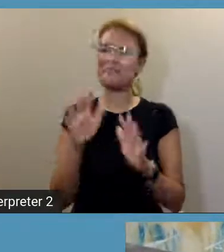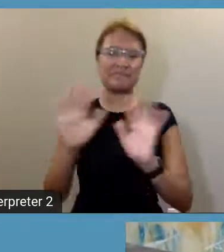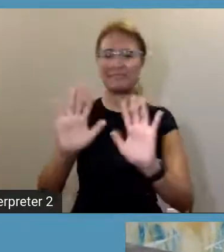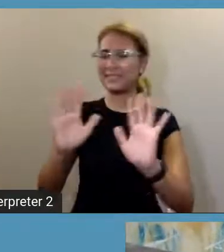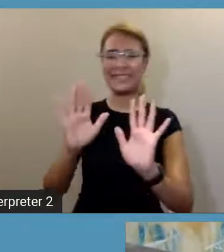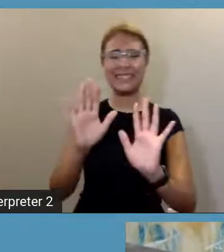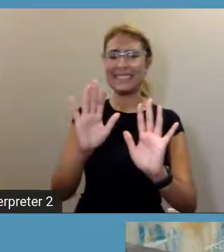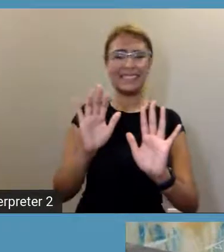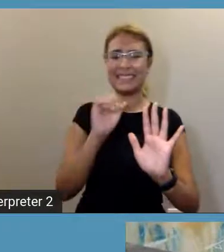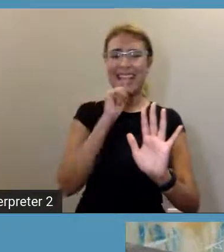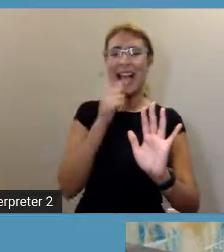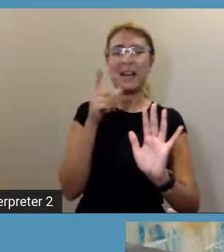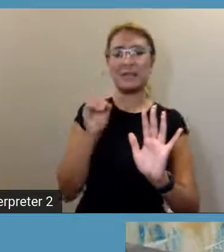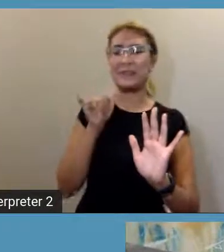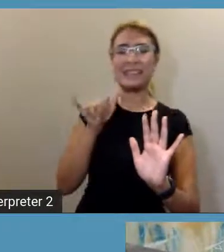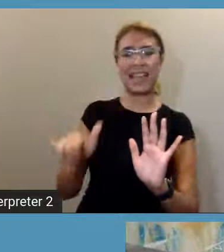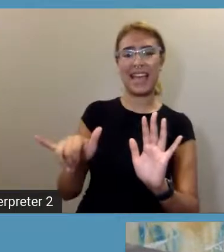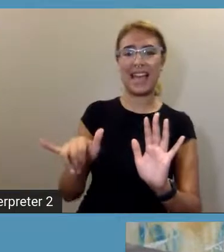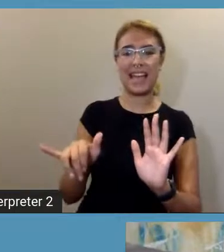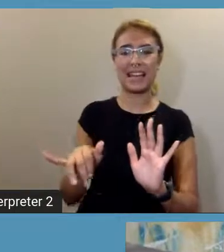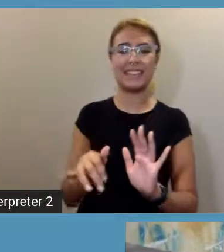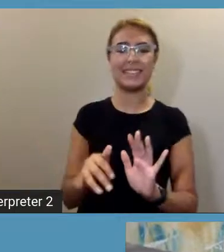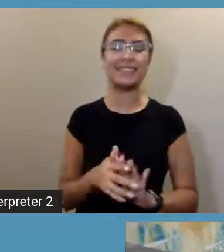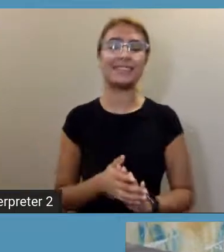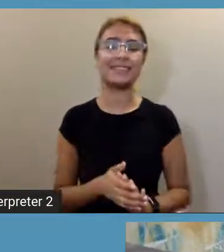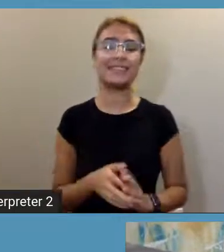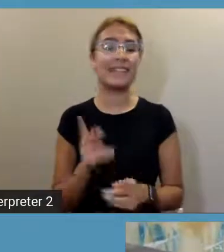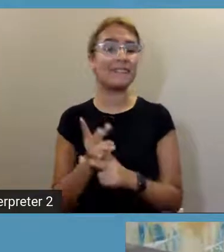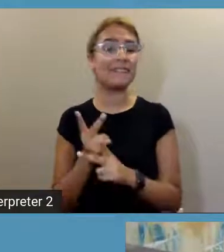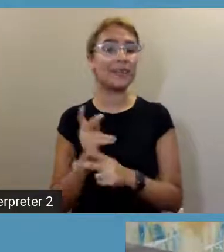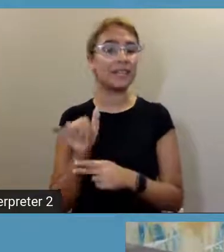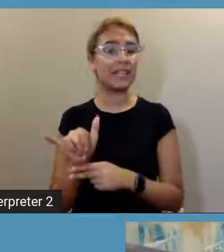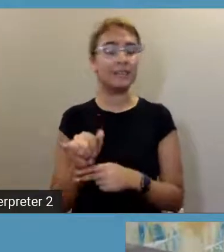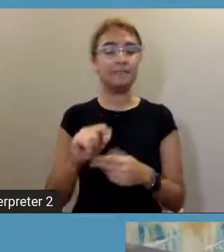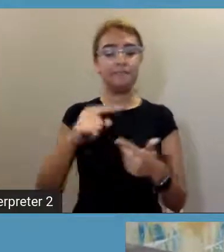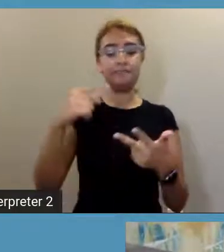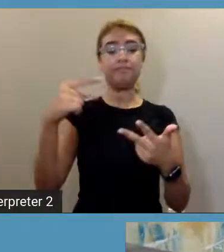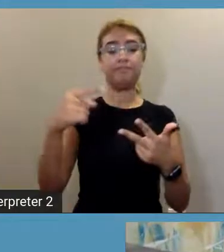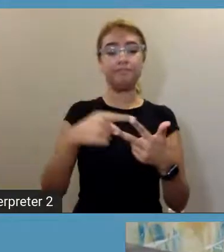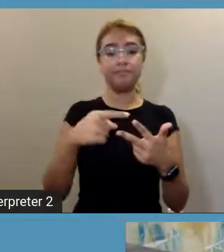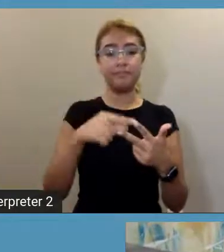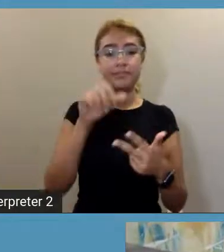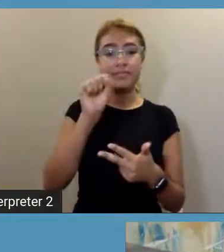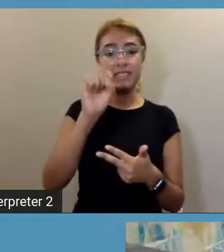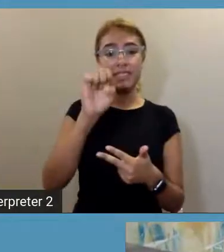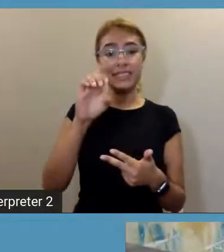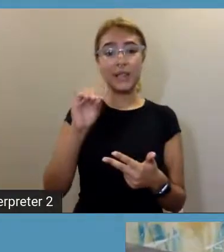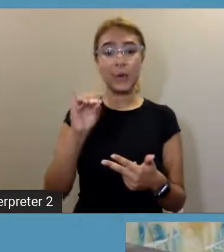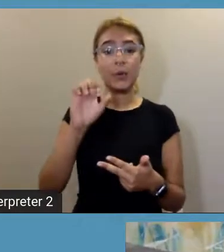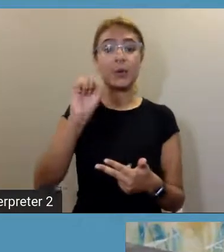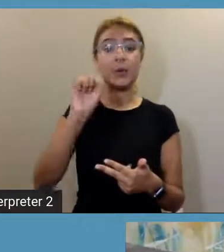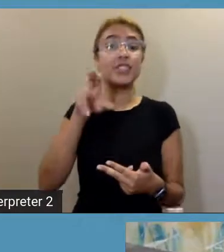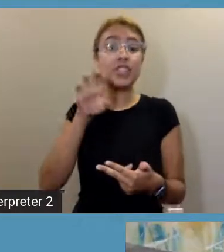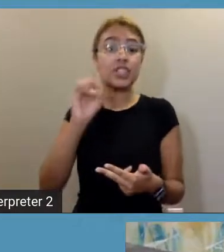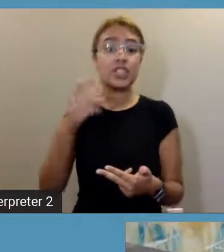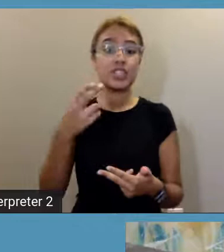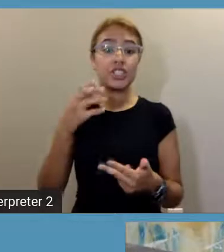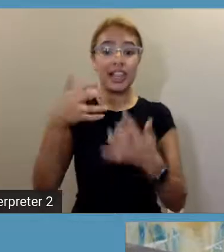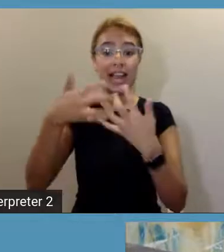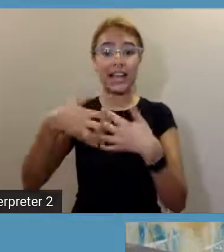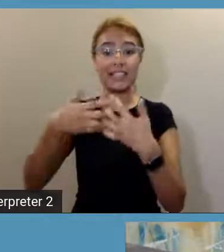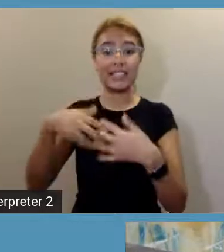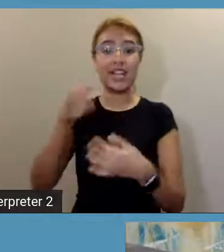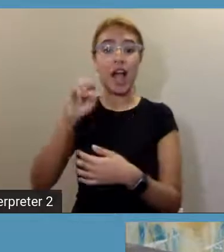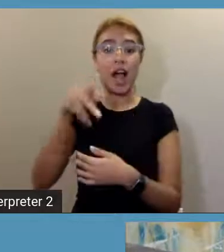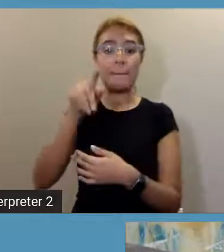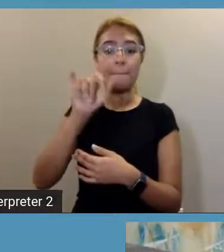that. They smell that from miles, so be careful with that. But the other thing you can do is SEO, or search engine optimization, which is